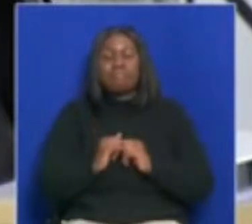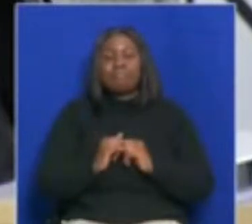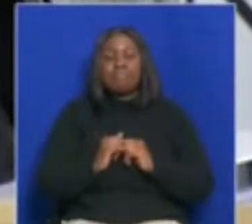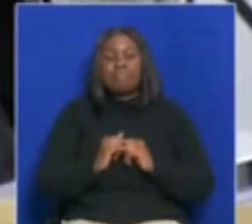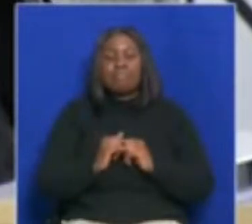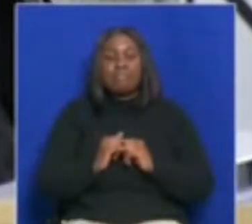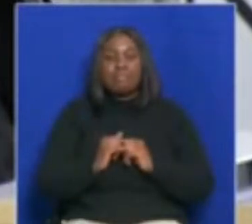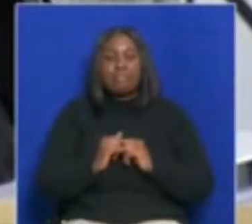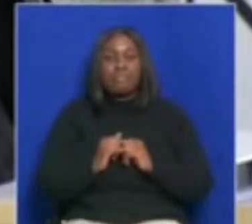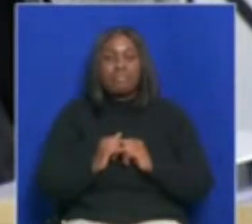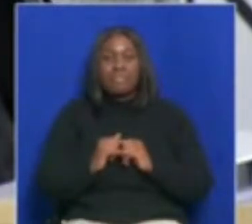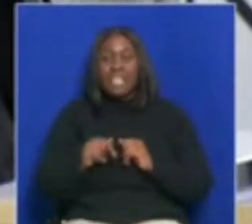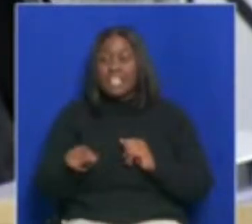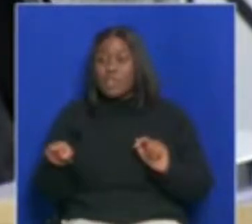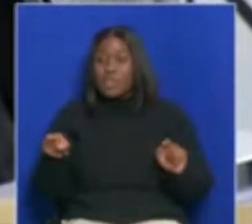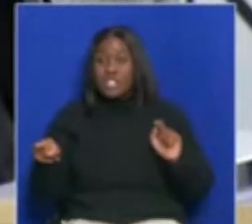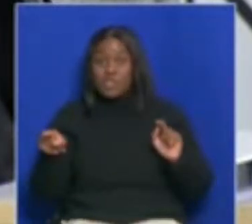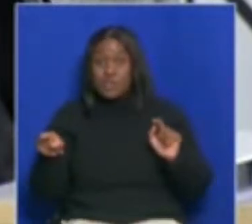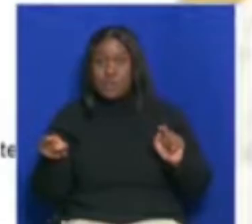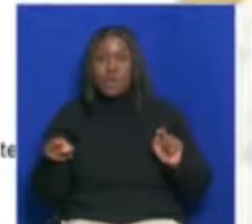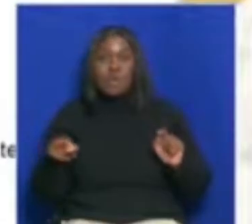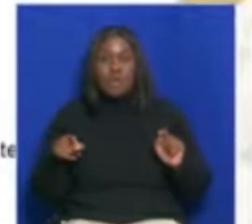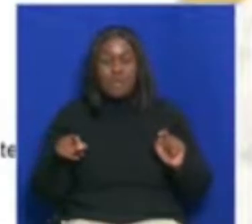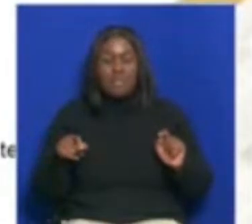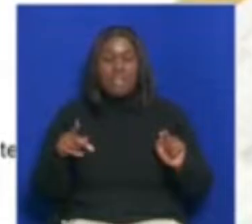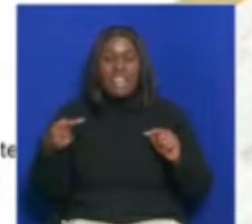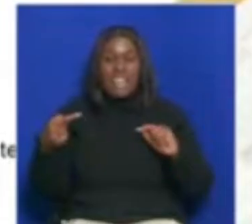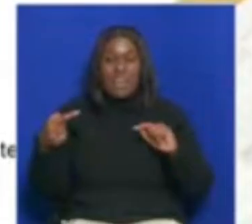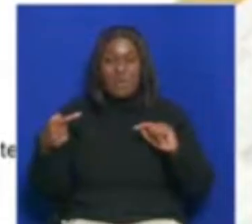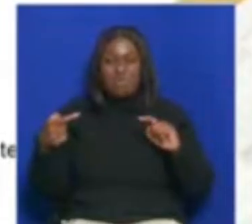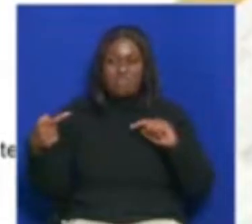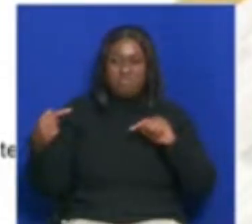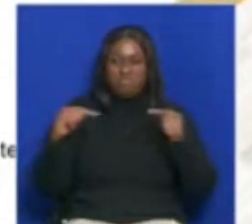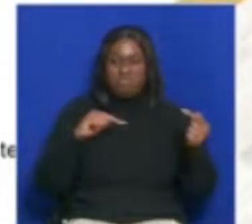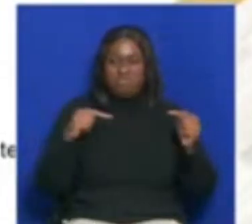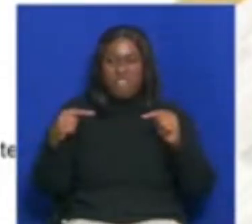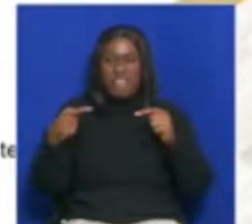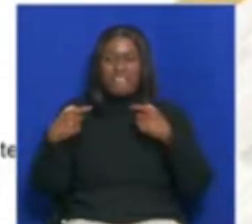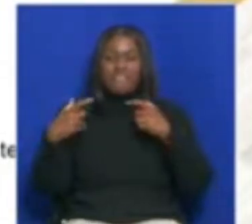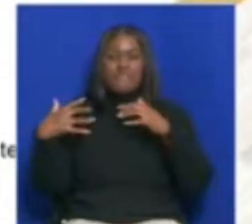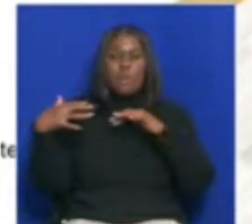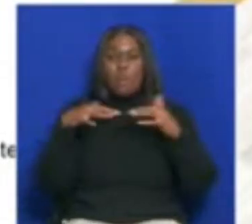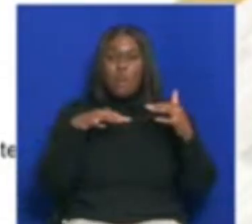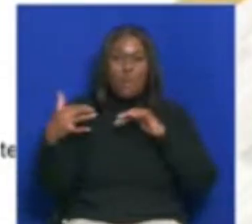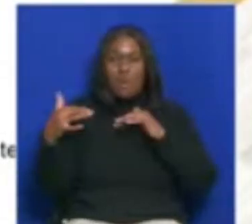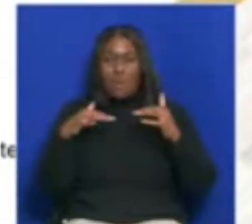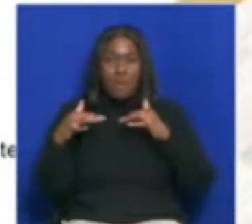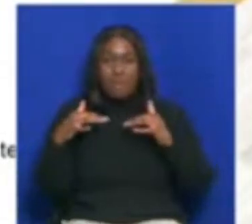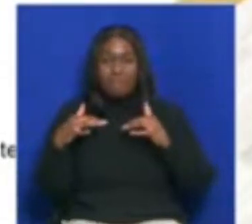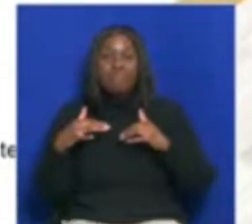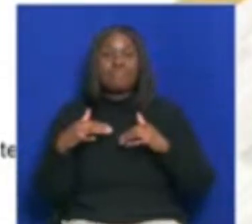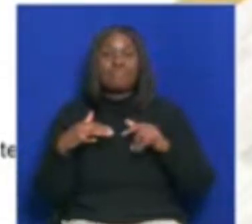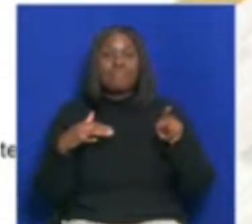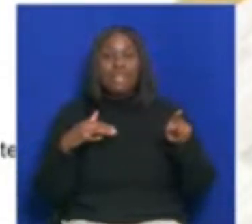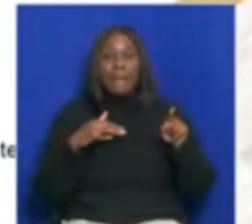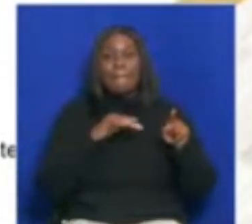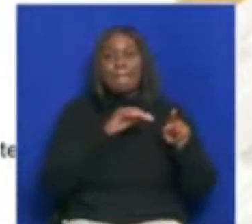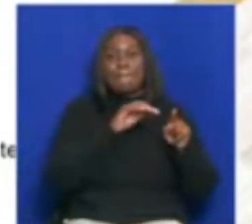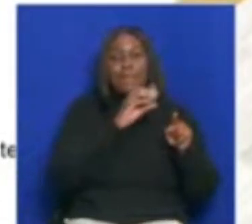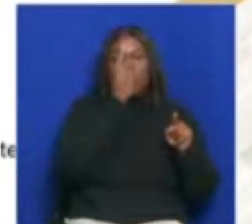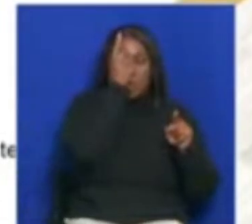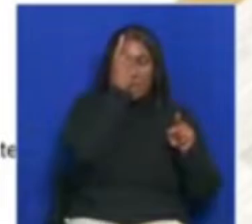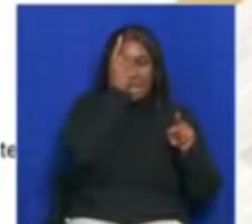wars include the following. Alan Subramani, the director of Durban South Towing and Panel Beaters, was allegedly